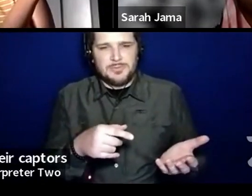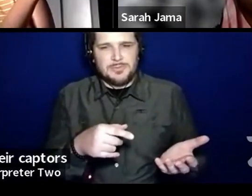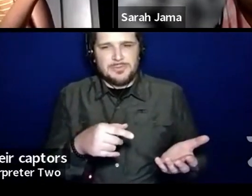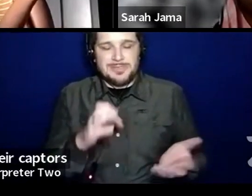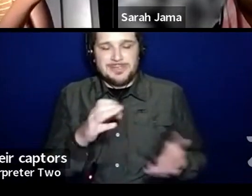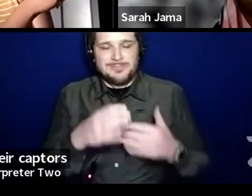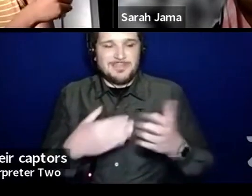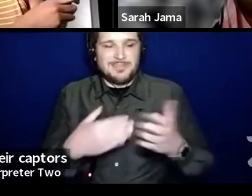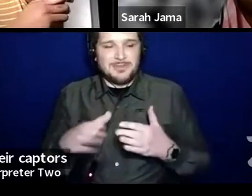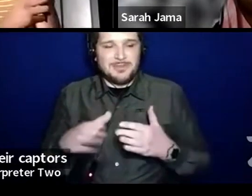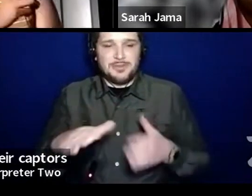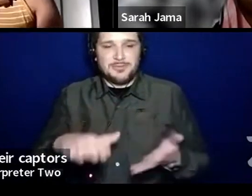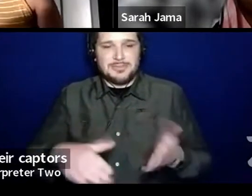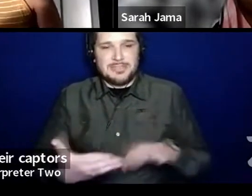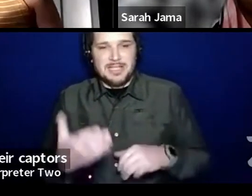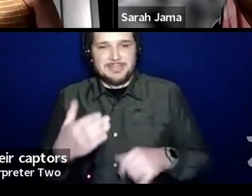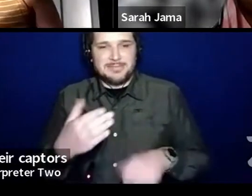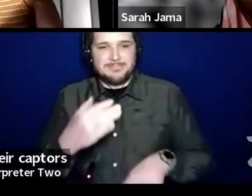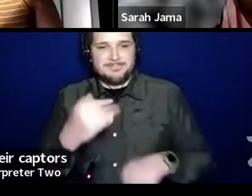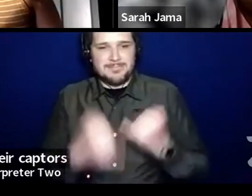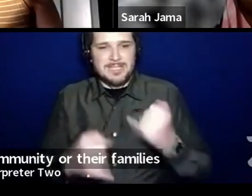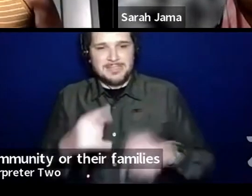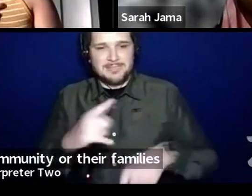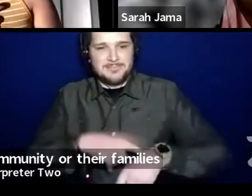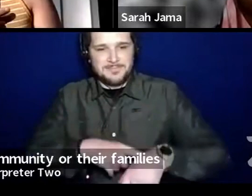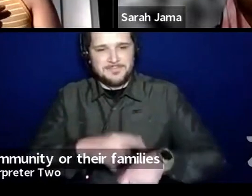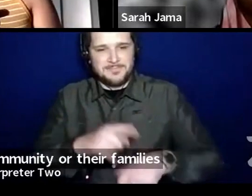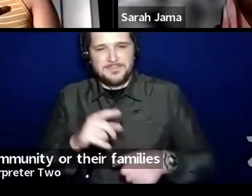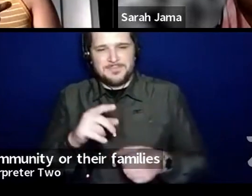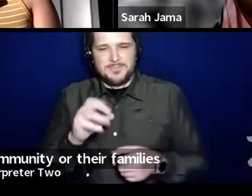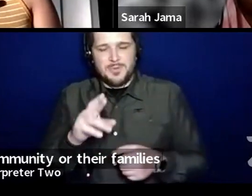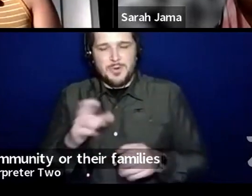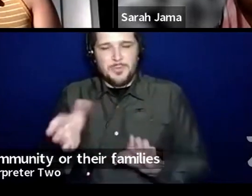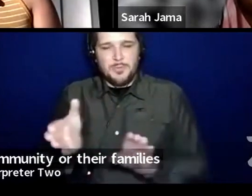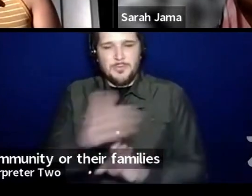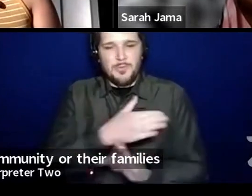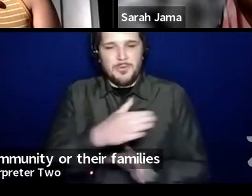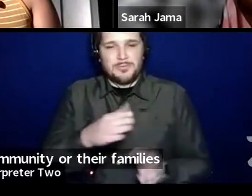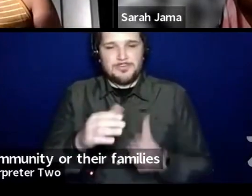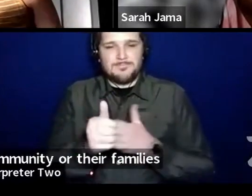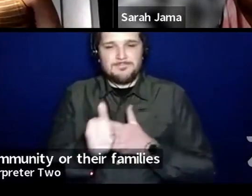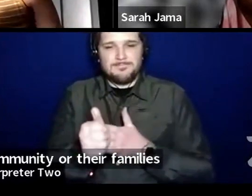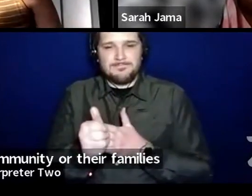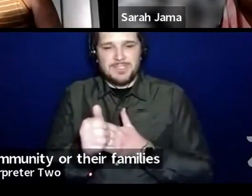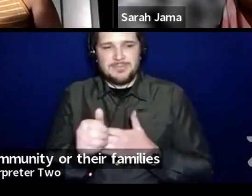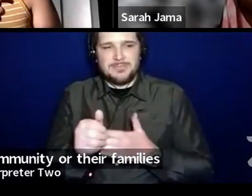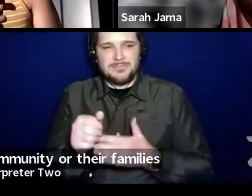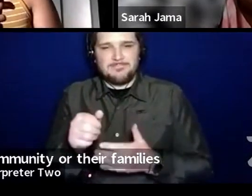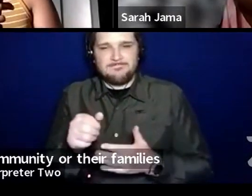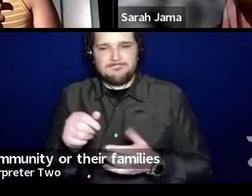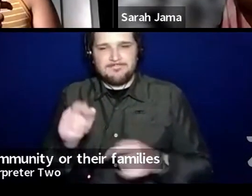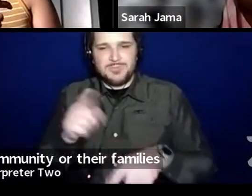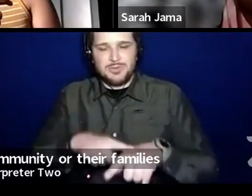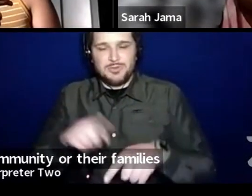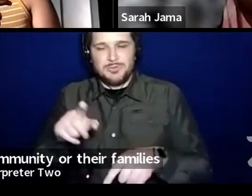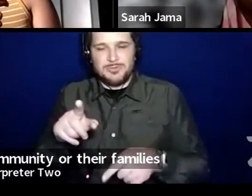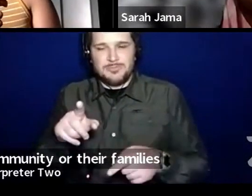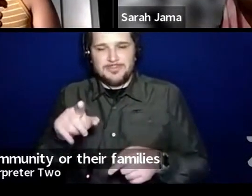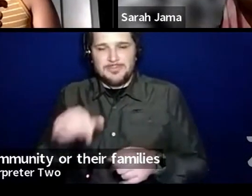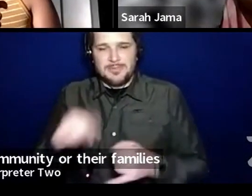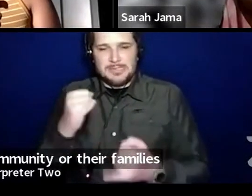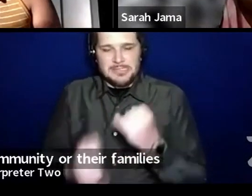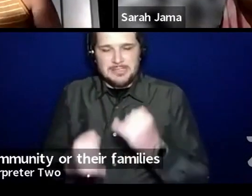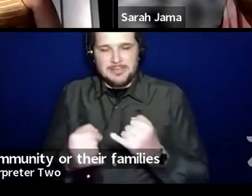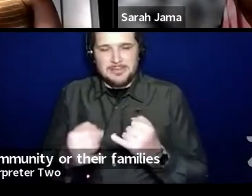their dying moments. And then of course, like before even leading up to that, prisoners have